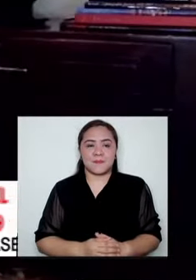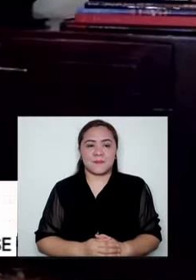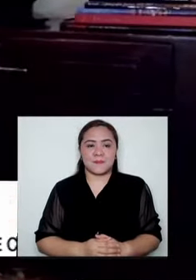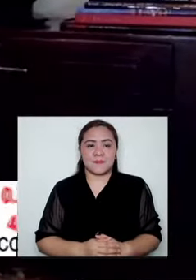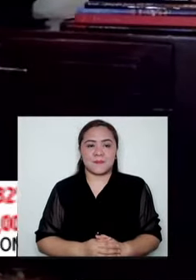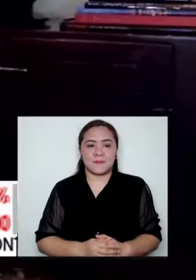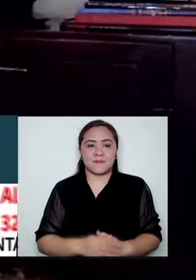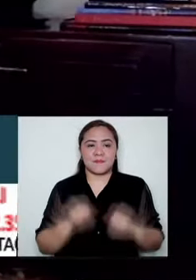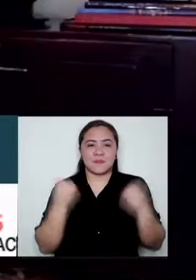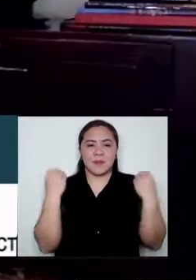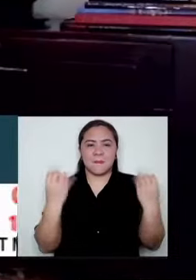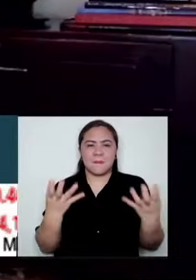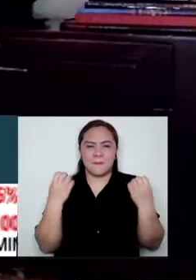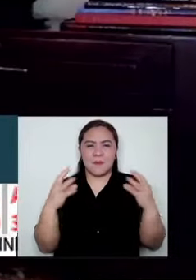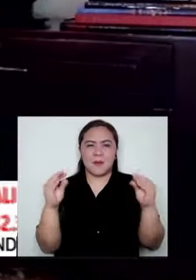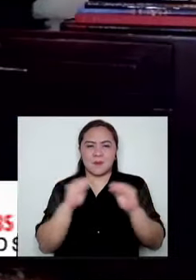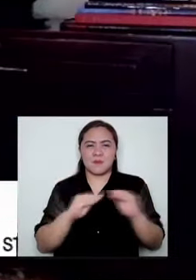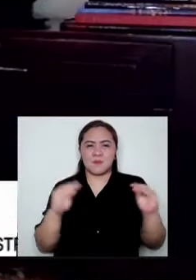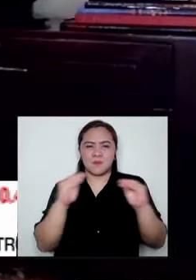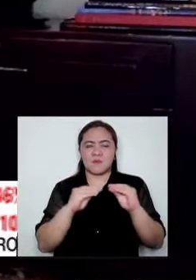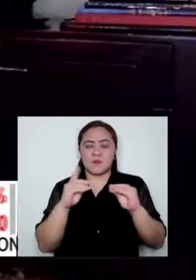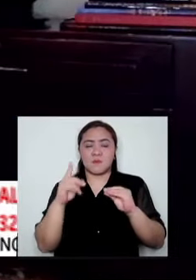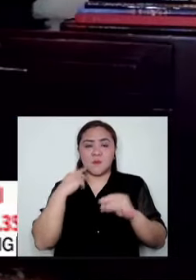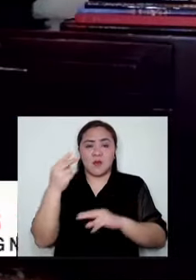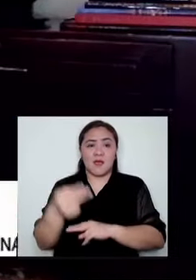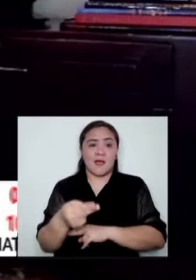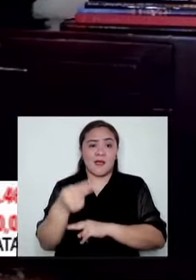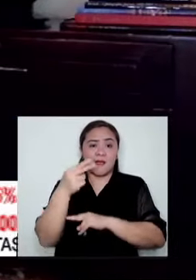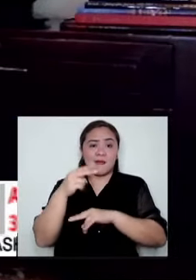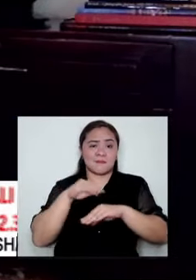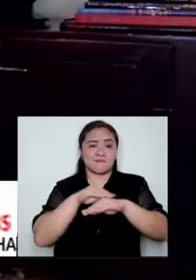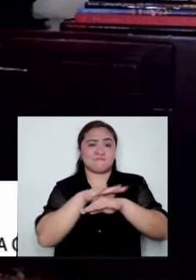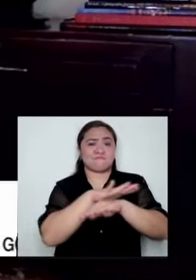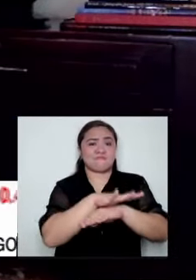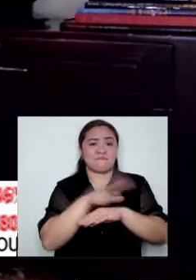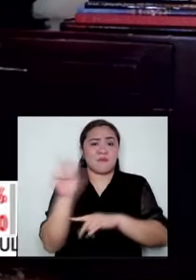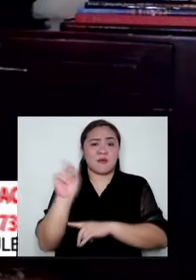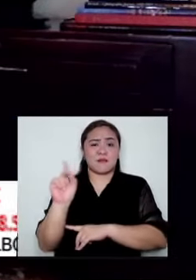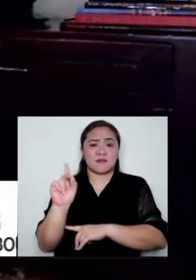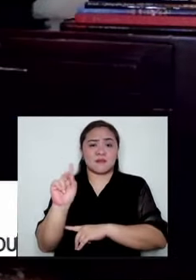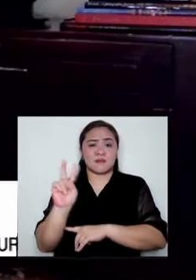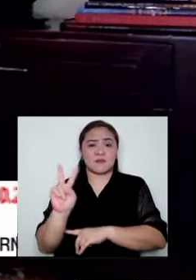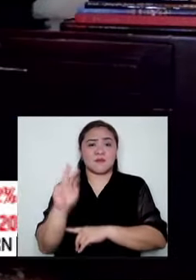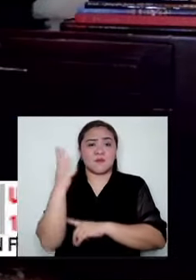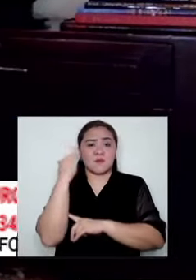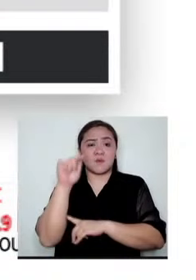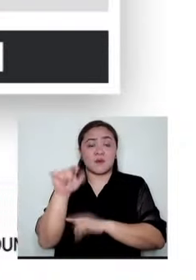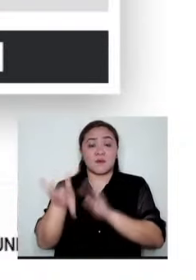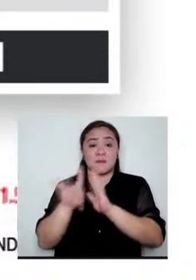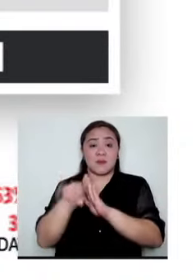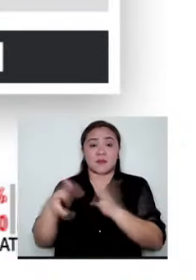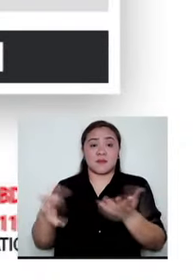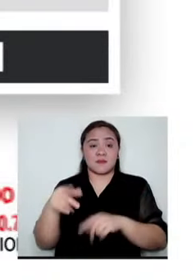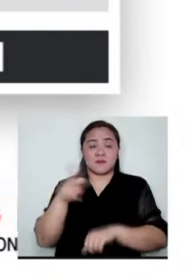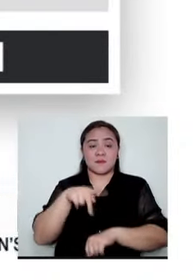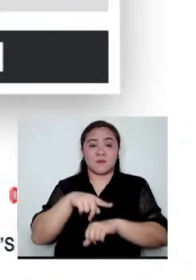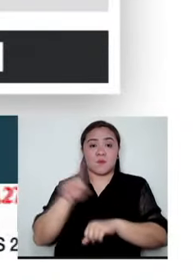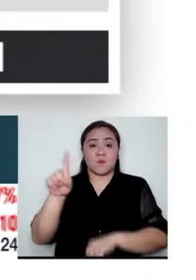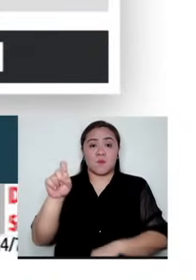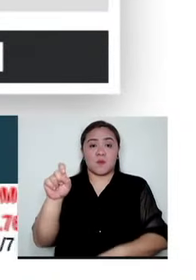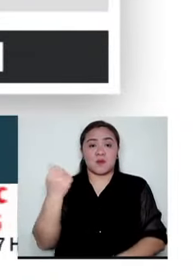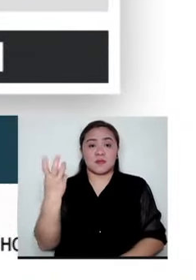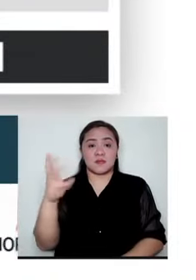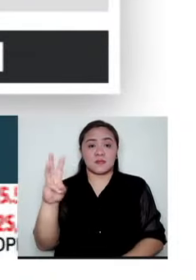Over 100 more cases of the highly contagious Delta variant detected in the Philippines. 116 new